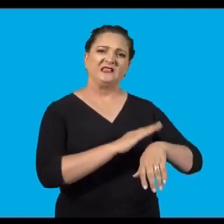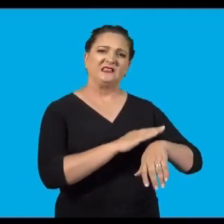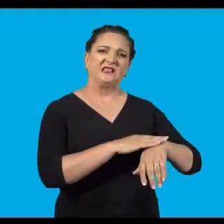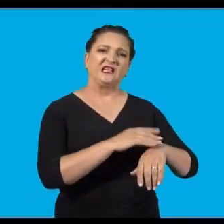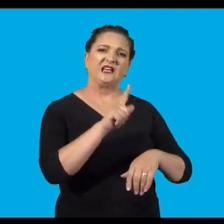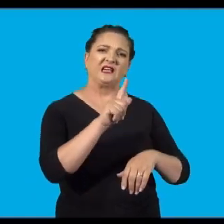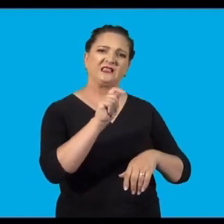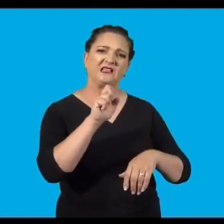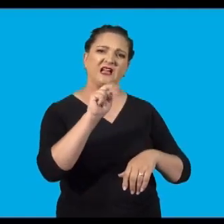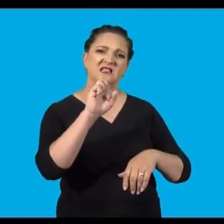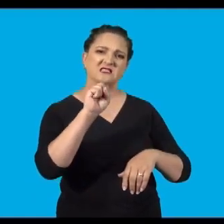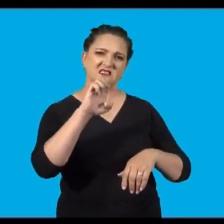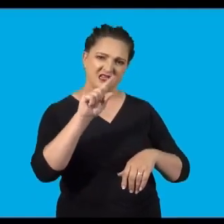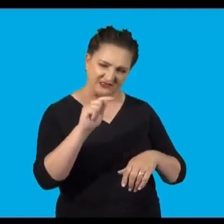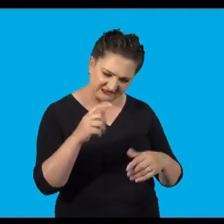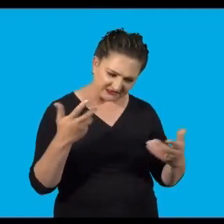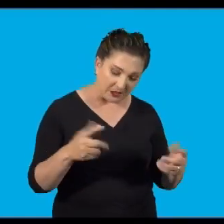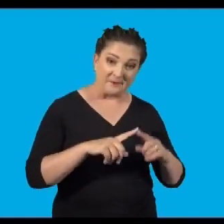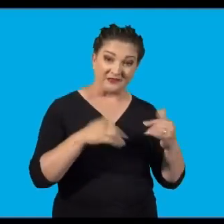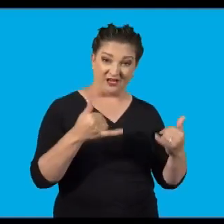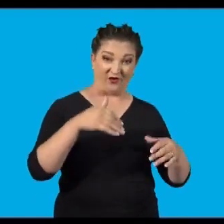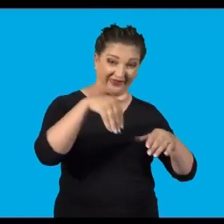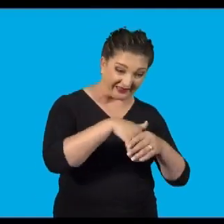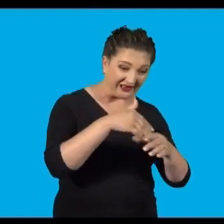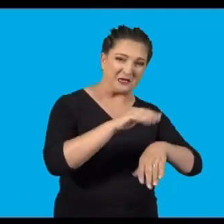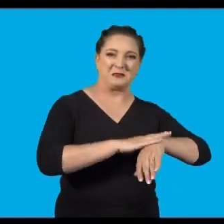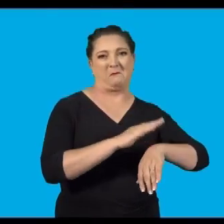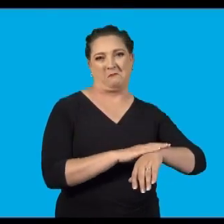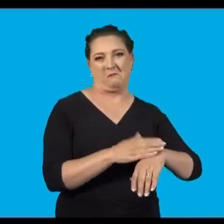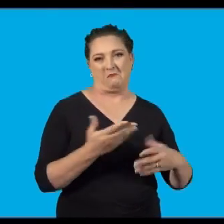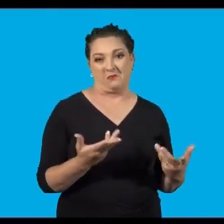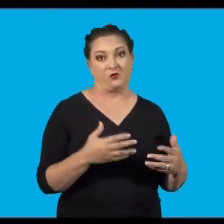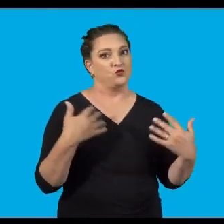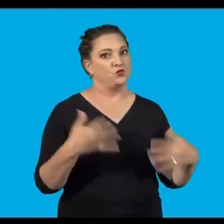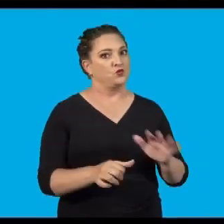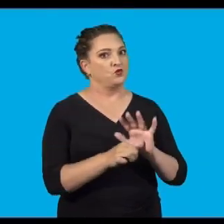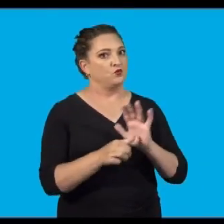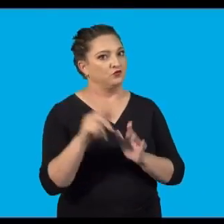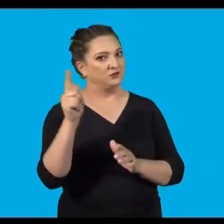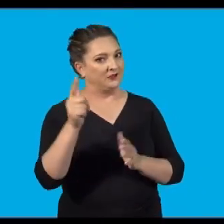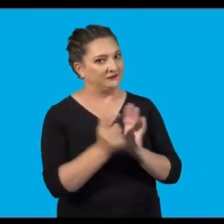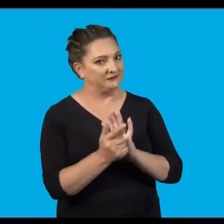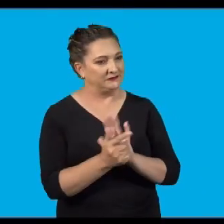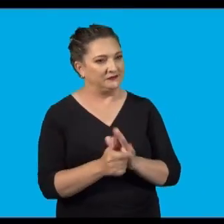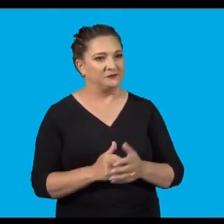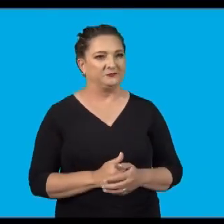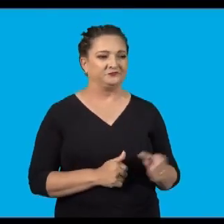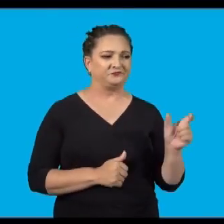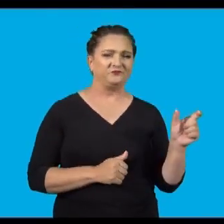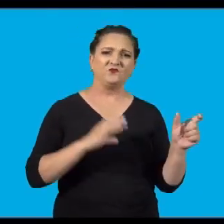the space of time in which an action occurs. Now, this is going to be very paramount in our lesson later.